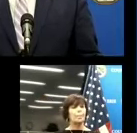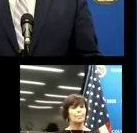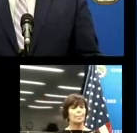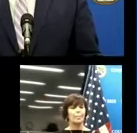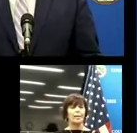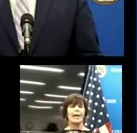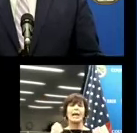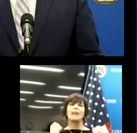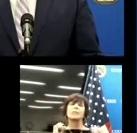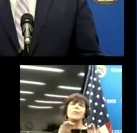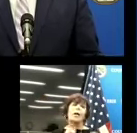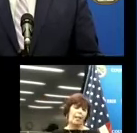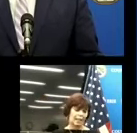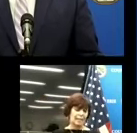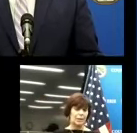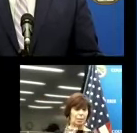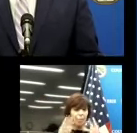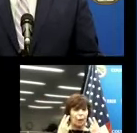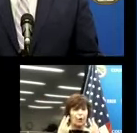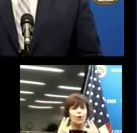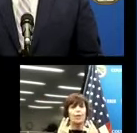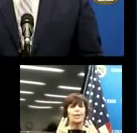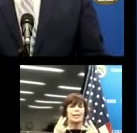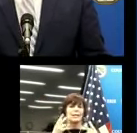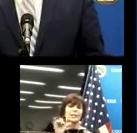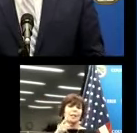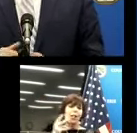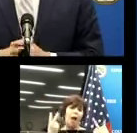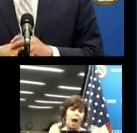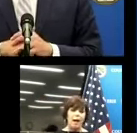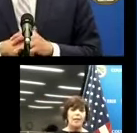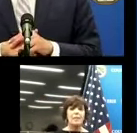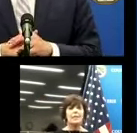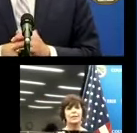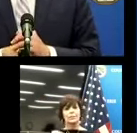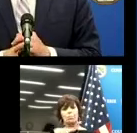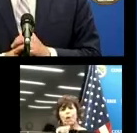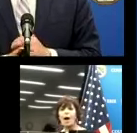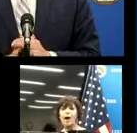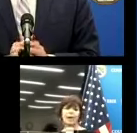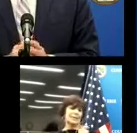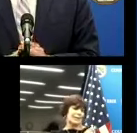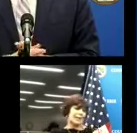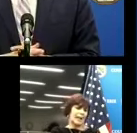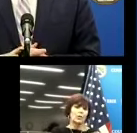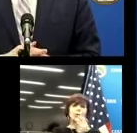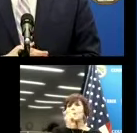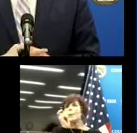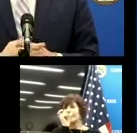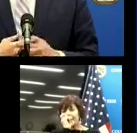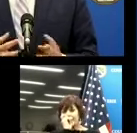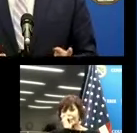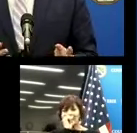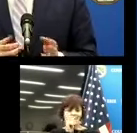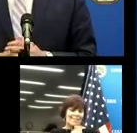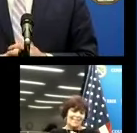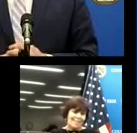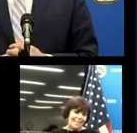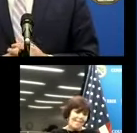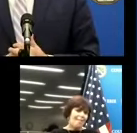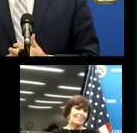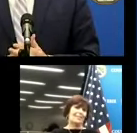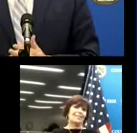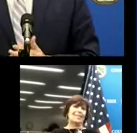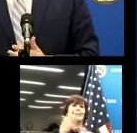or classes, barbers, hair salons, spas, tattoo or piercing parlors, nail technicians and